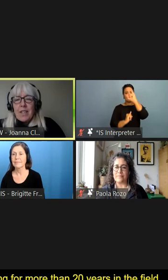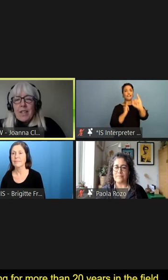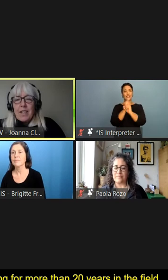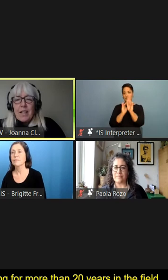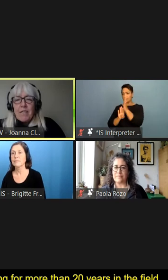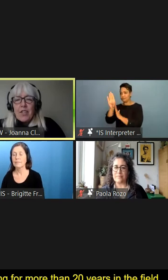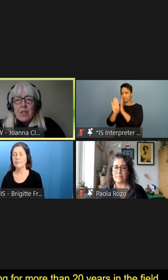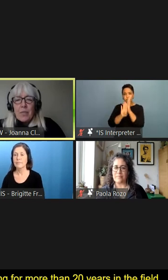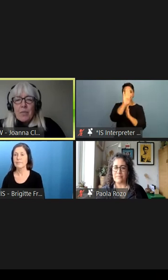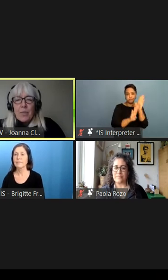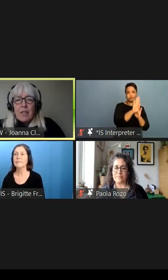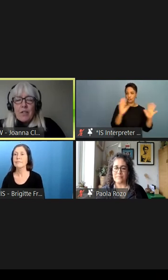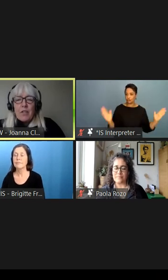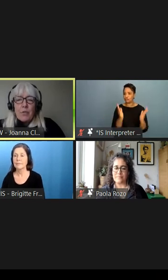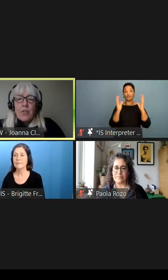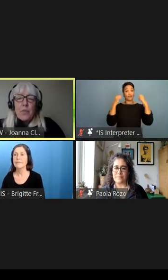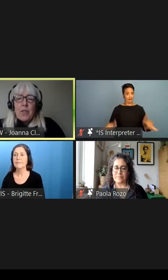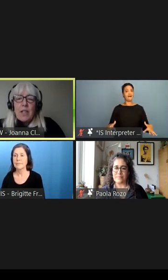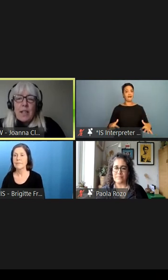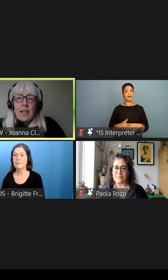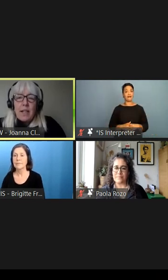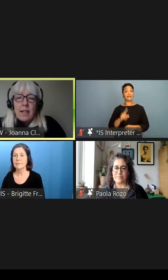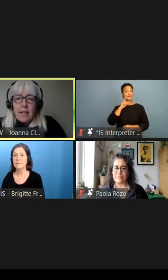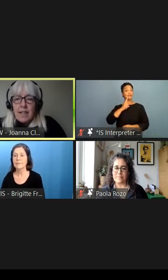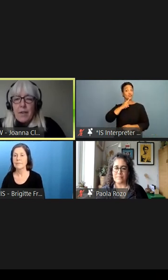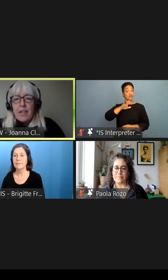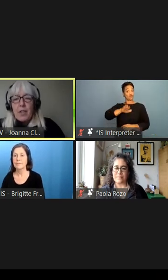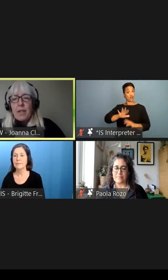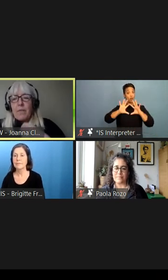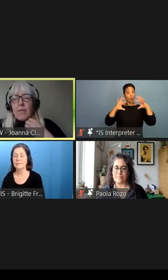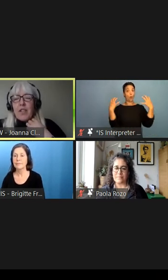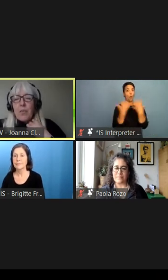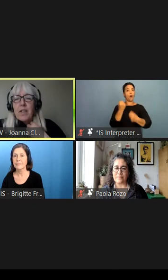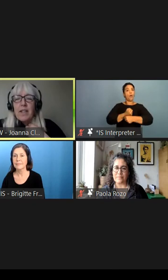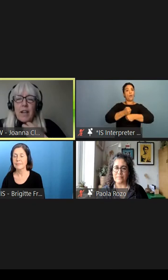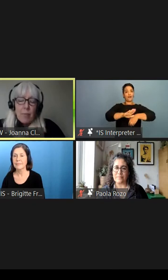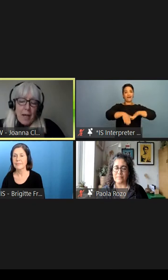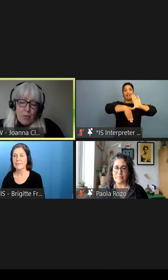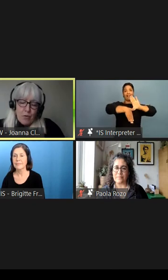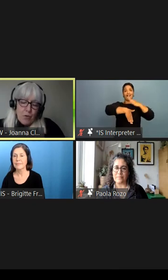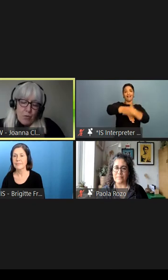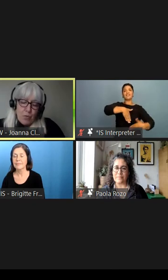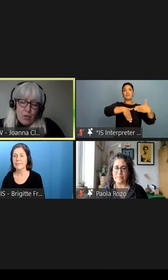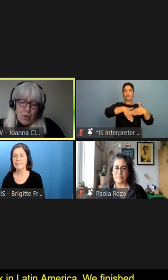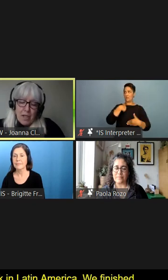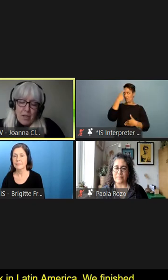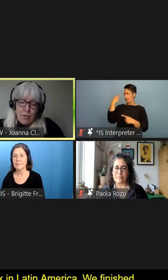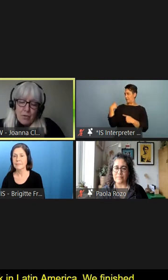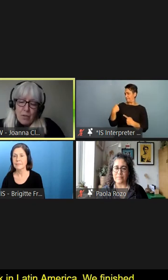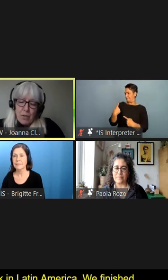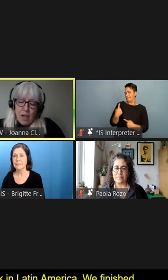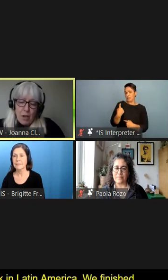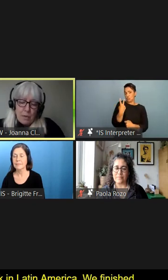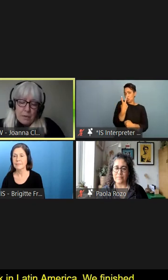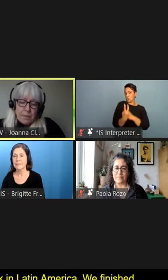mentioned earlier, Deaf Child Worldwide used to work in Latin America. We finished working there about two years or